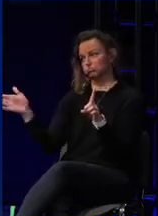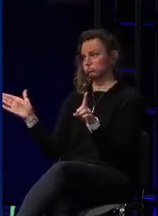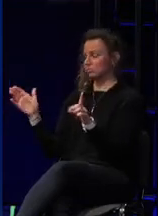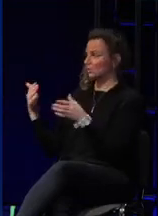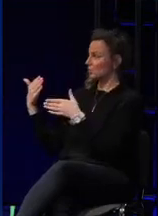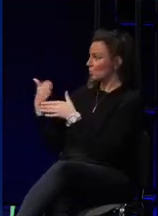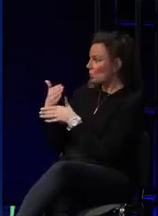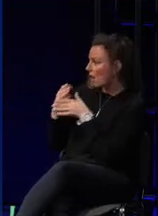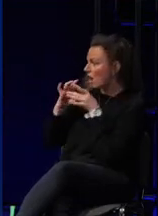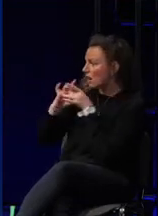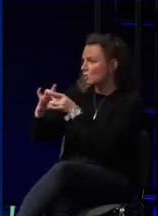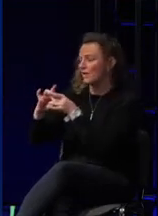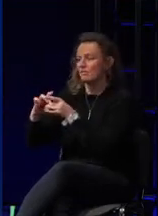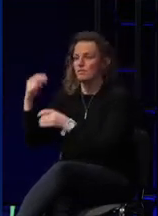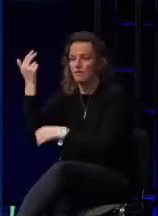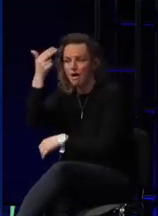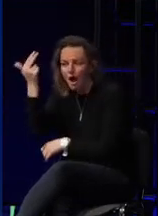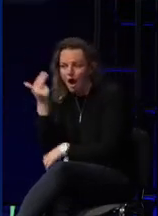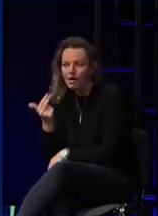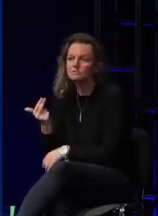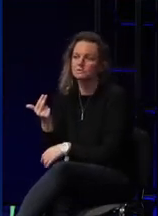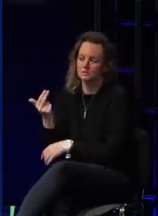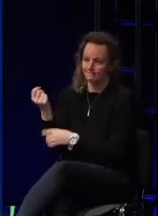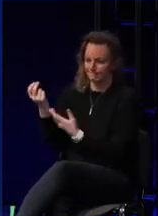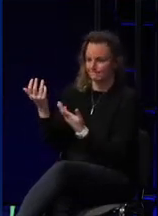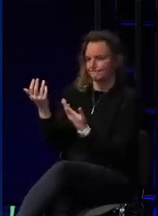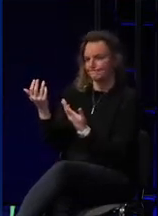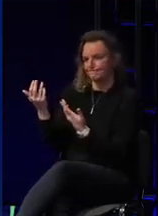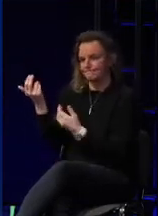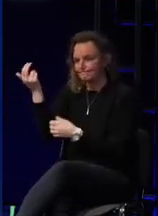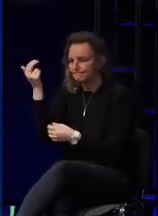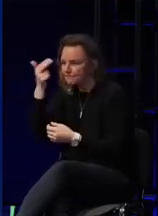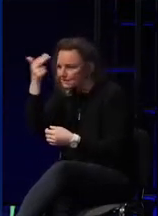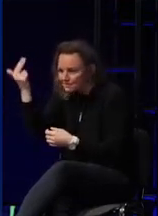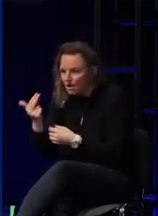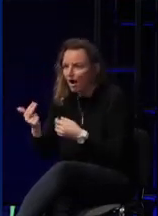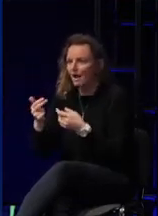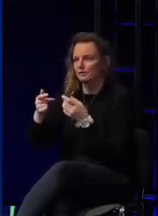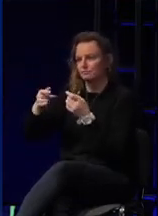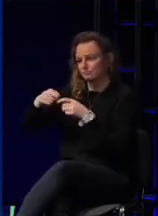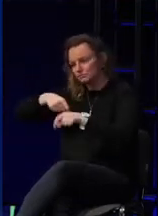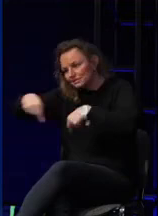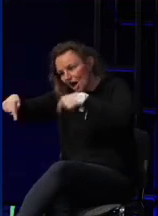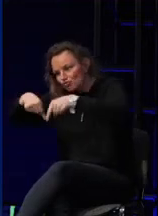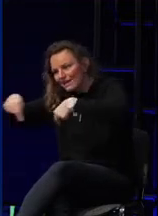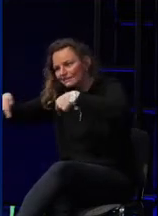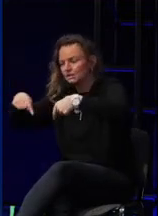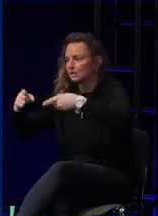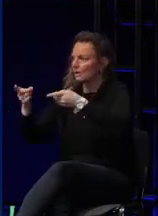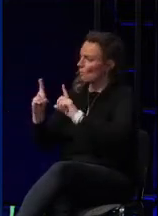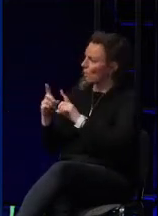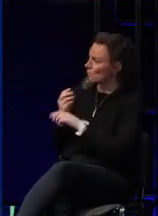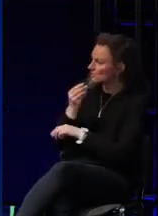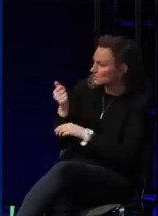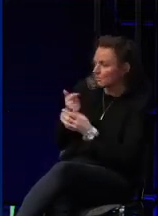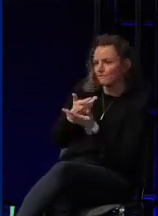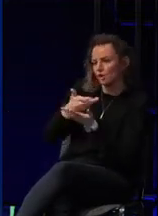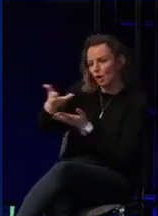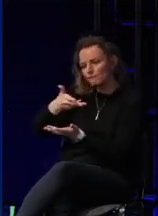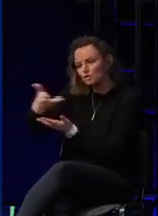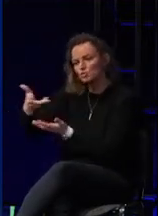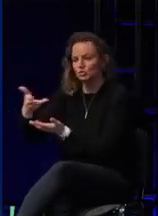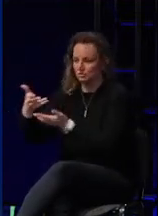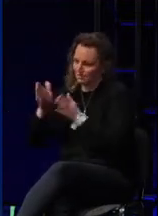designer or an art director? And what were some of the conversations like when it came to producing and staying on budget,